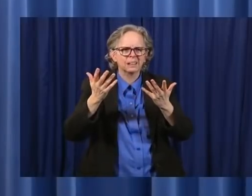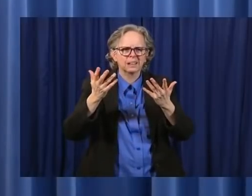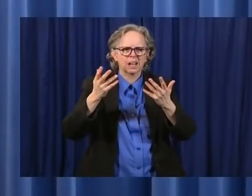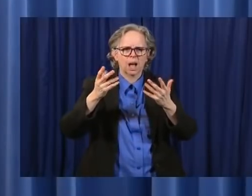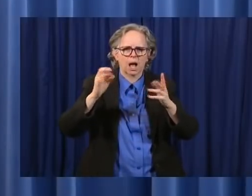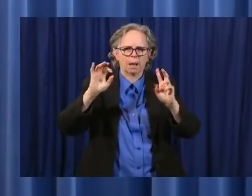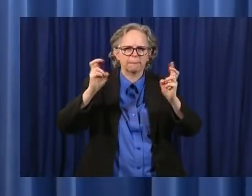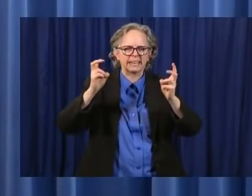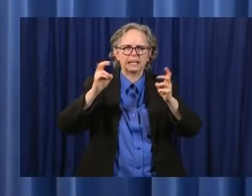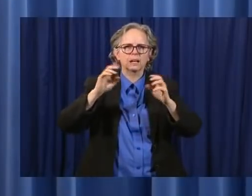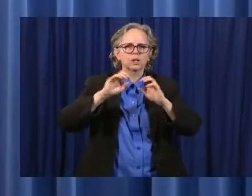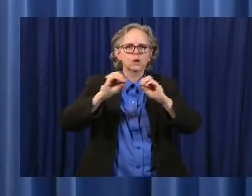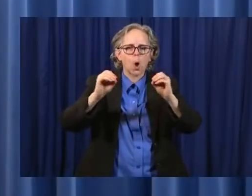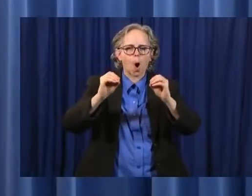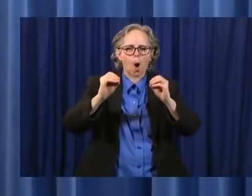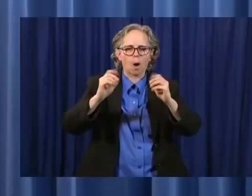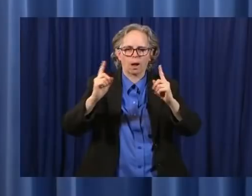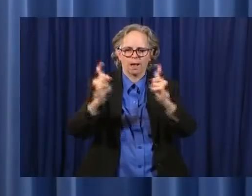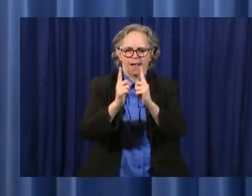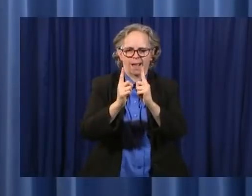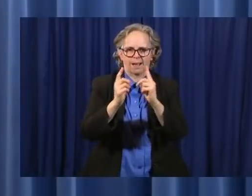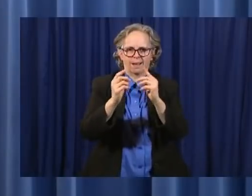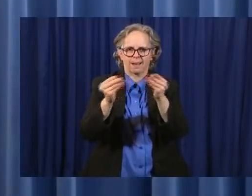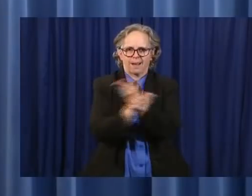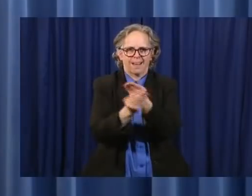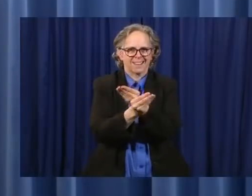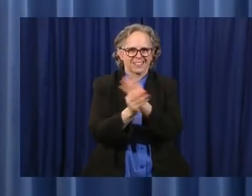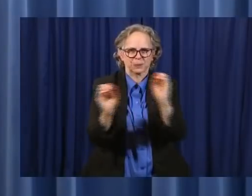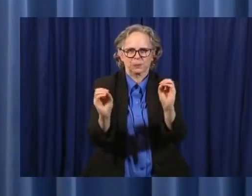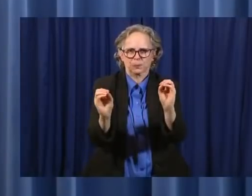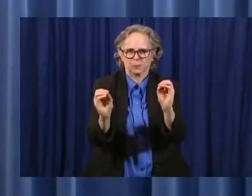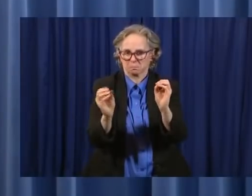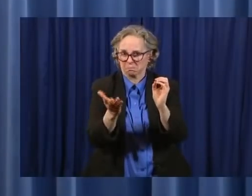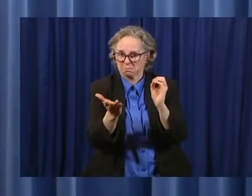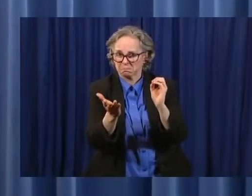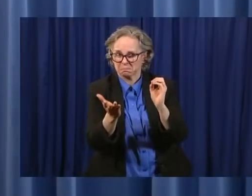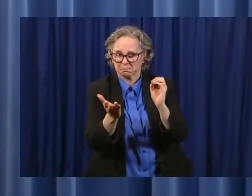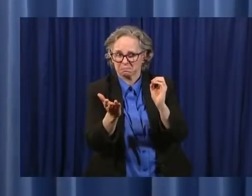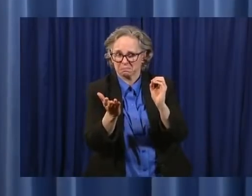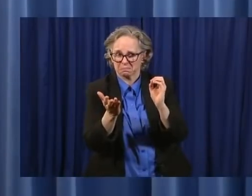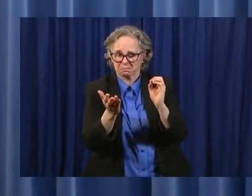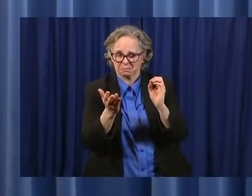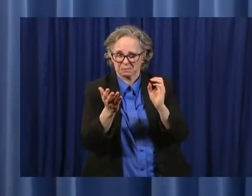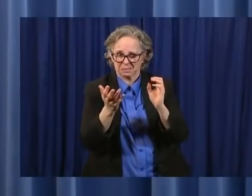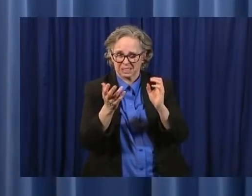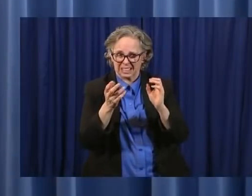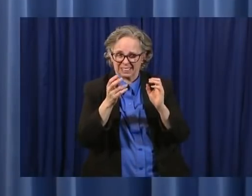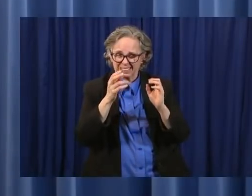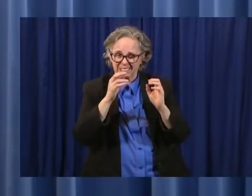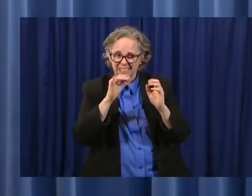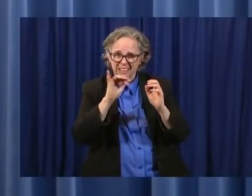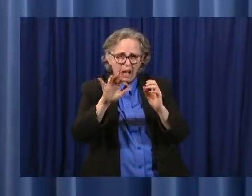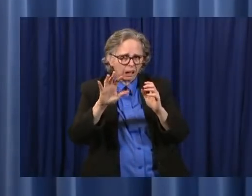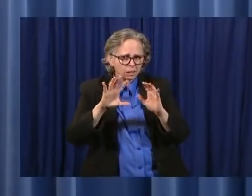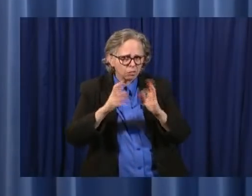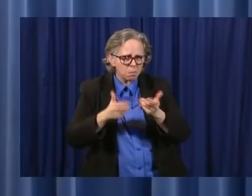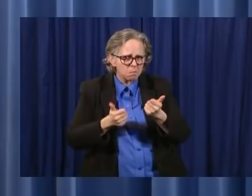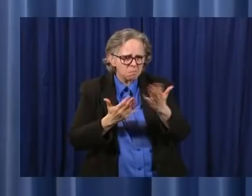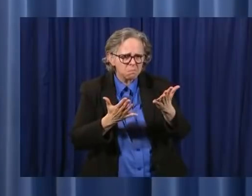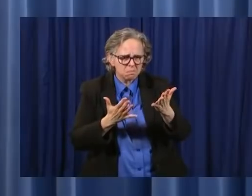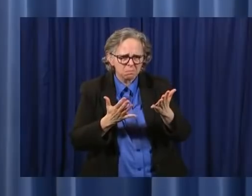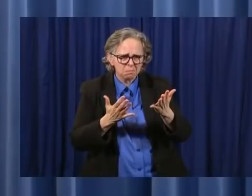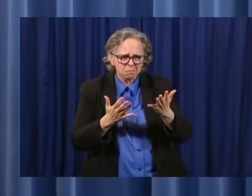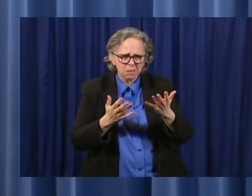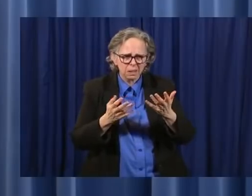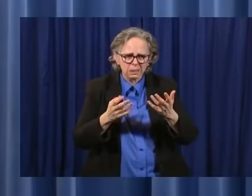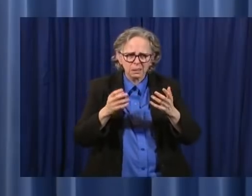This is what the group came back with, but we certainly know that some groups have been missed, and